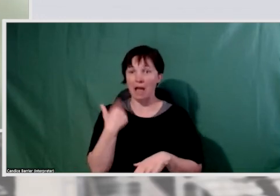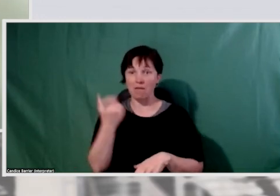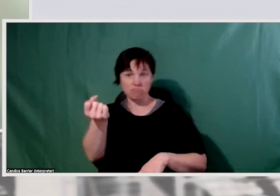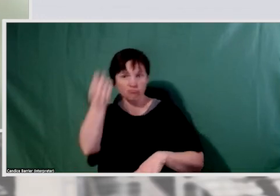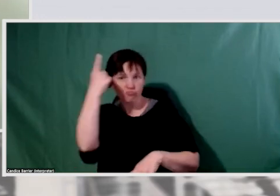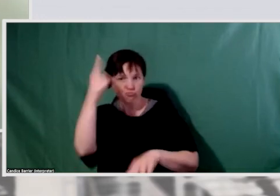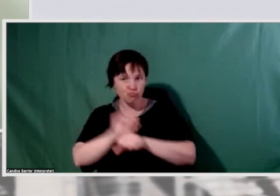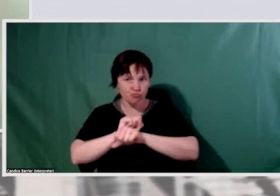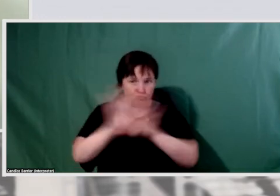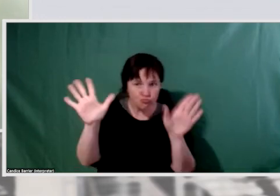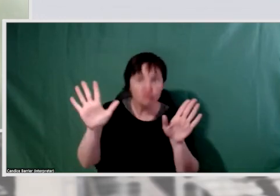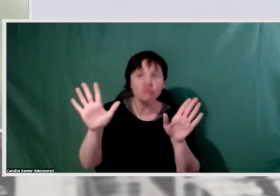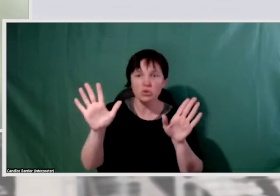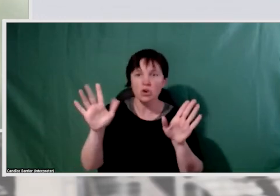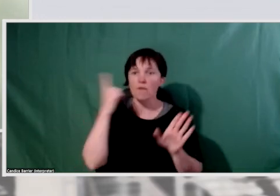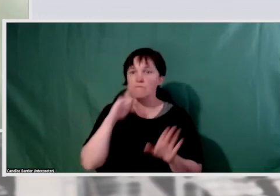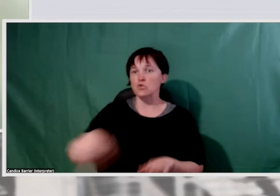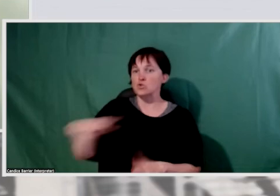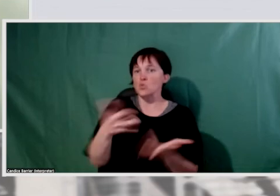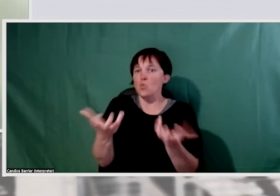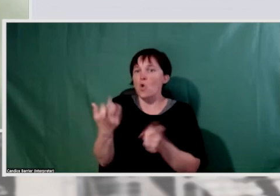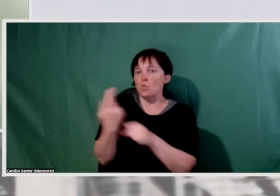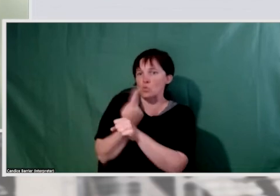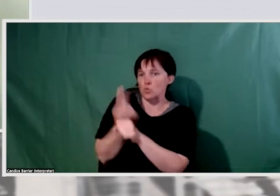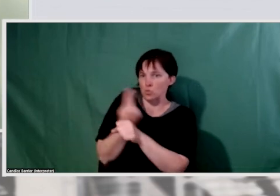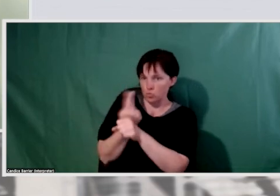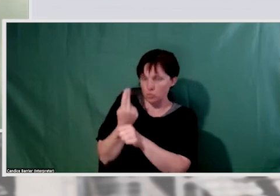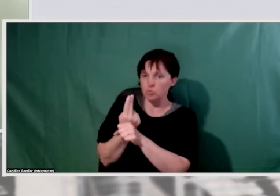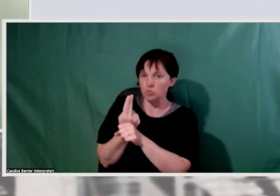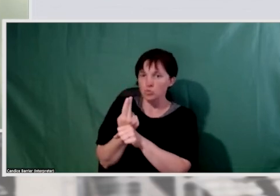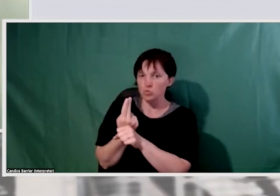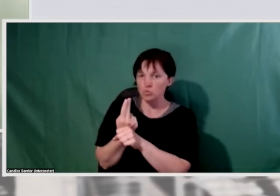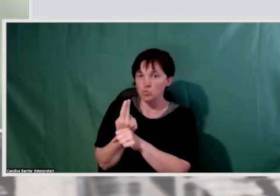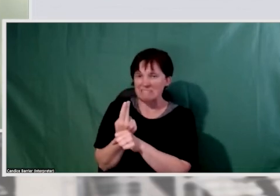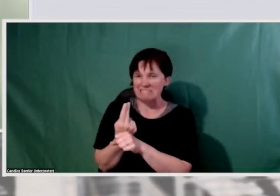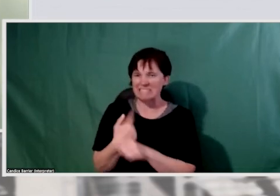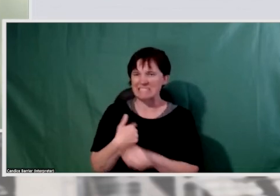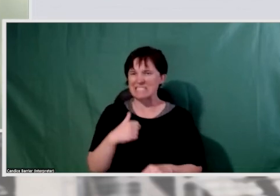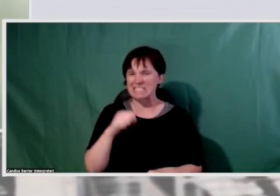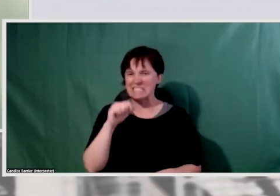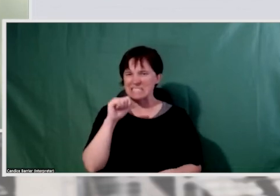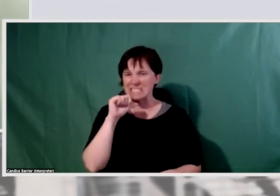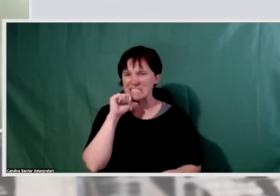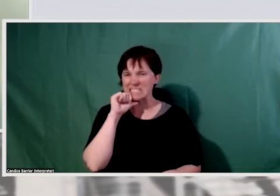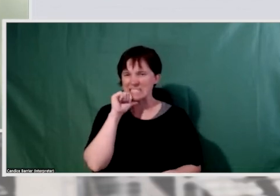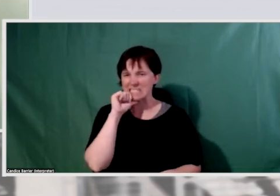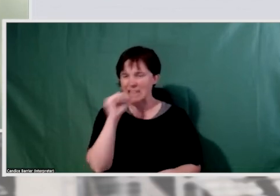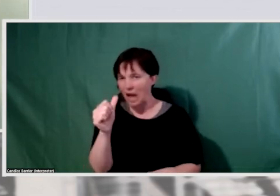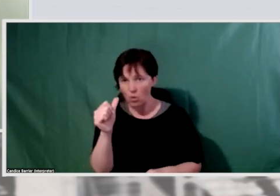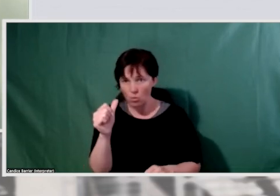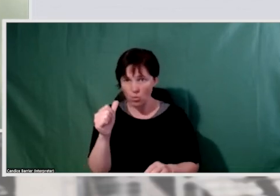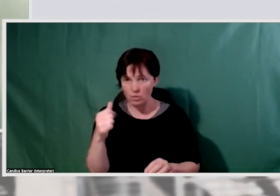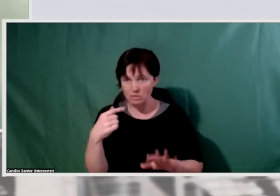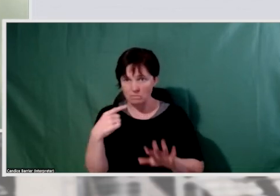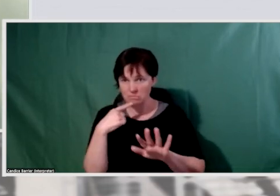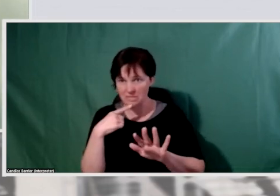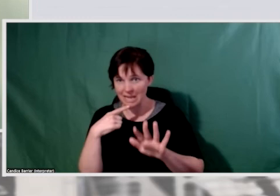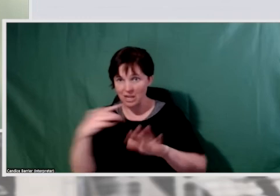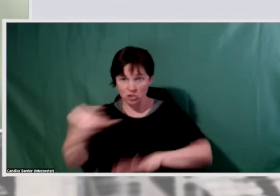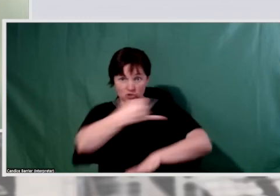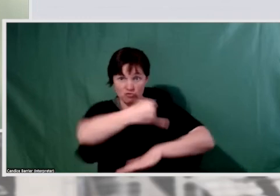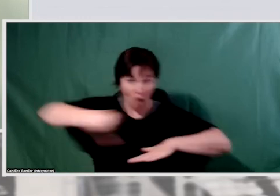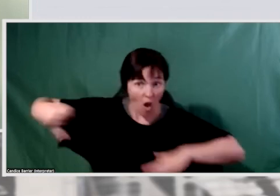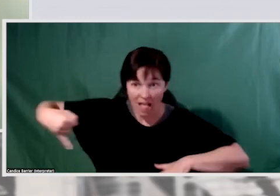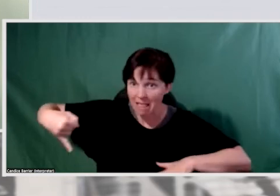community around the desired use. And so I wouldn't necessarily draw a firm line there. That's not necessarily to